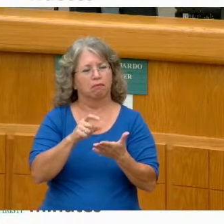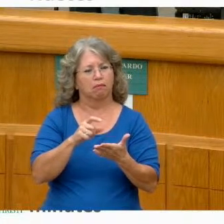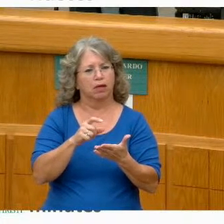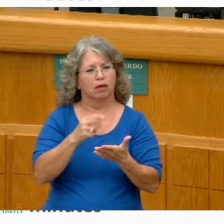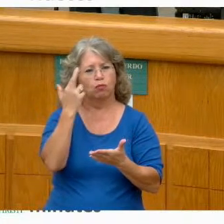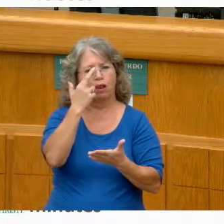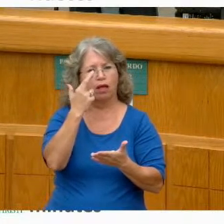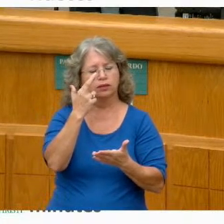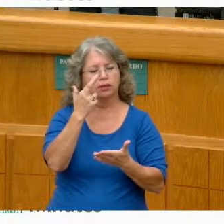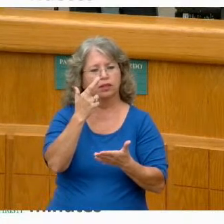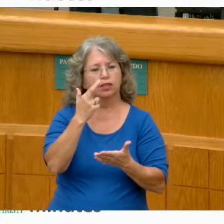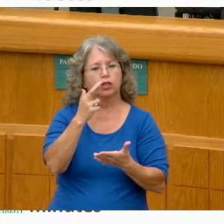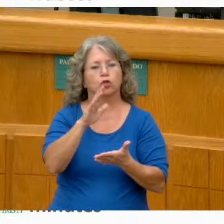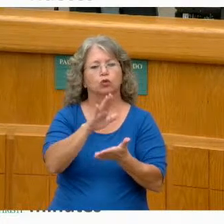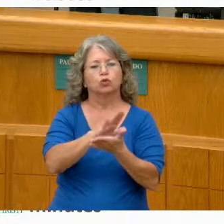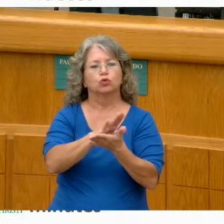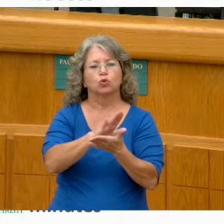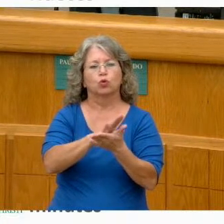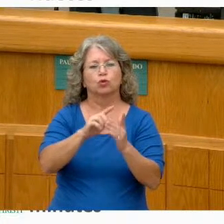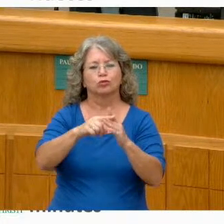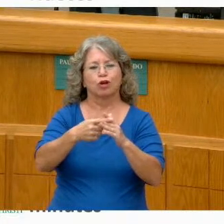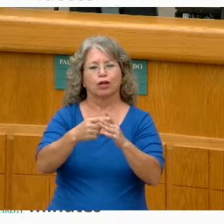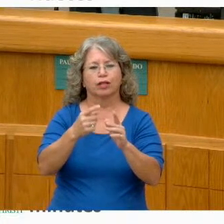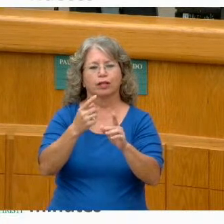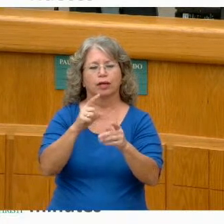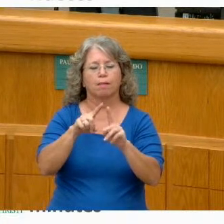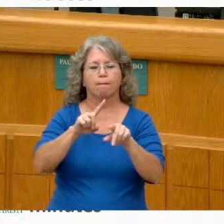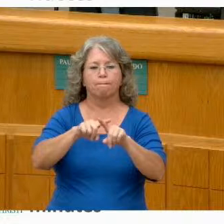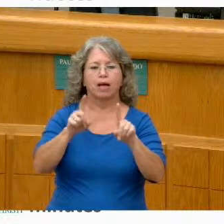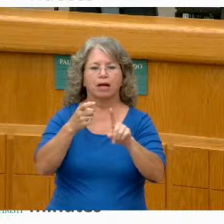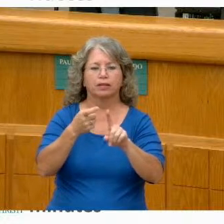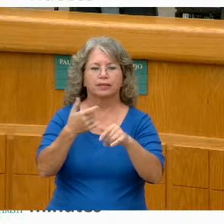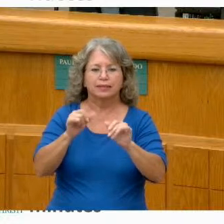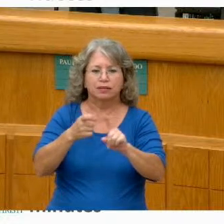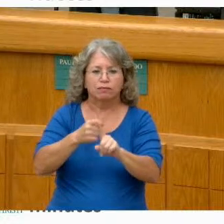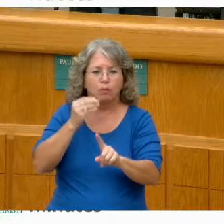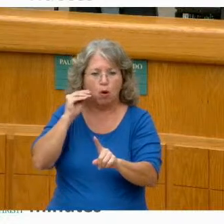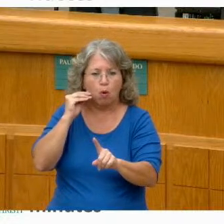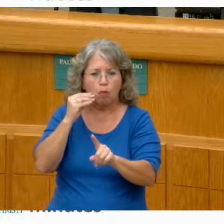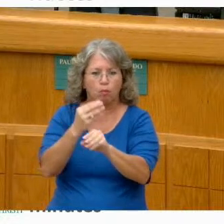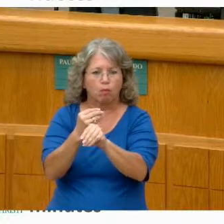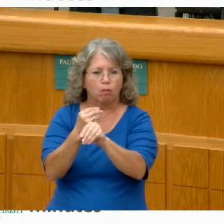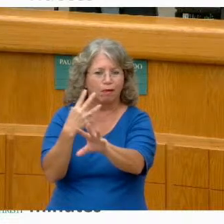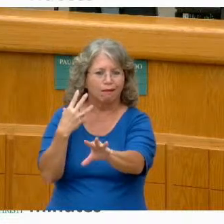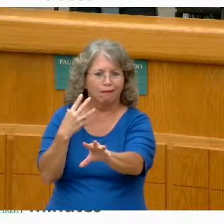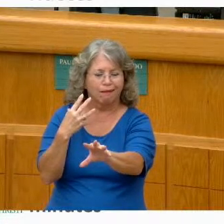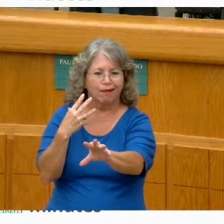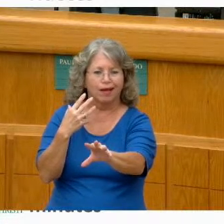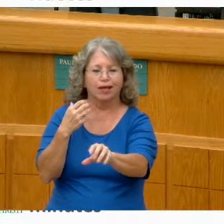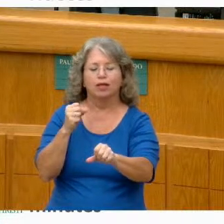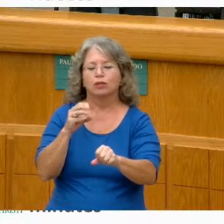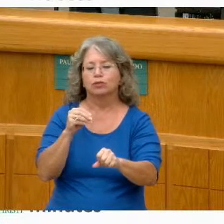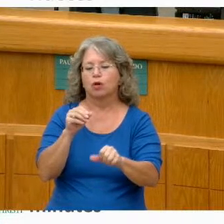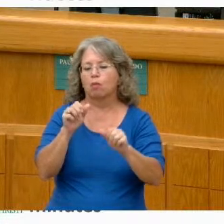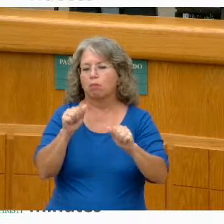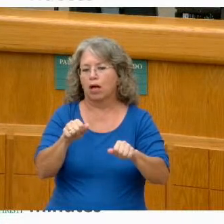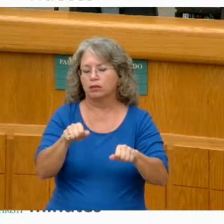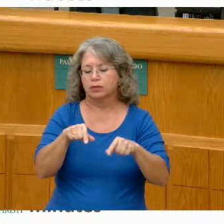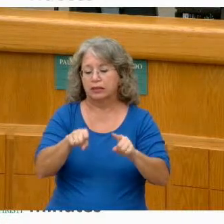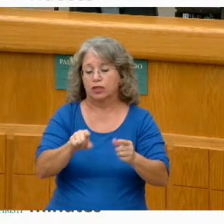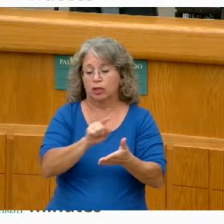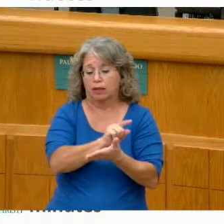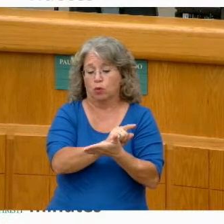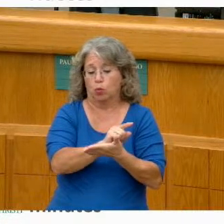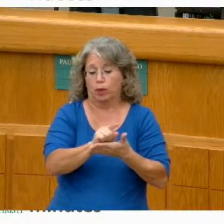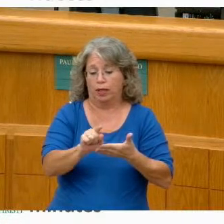remote schooling started. And so one possible explanation, at least for the weekdays and this decline in